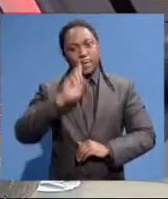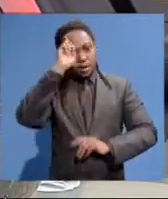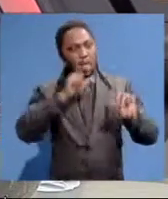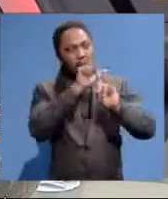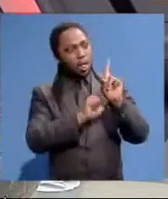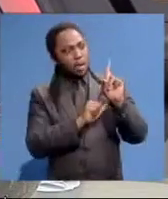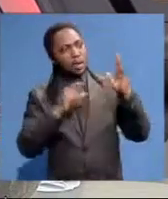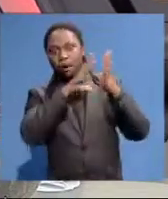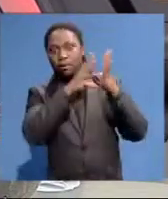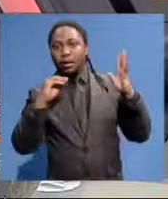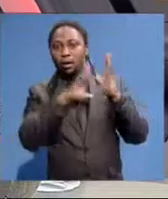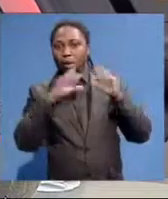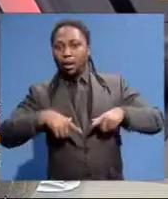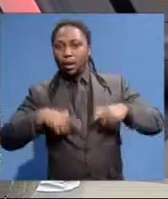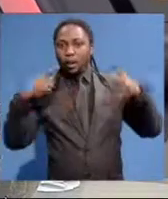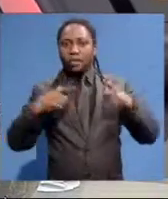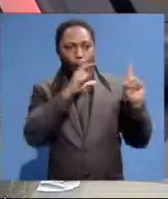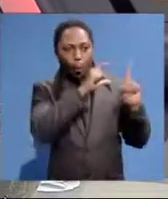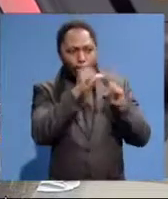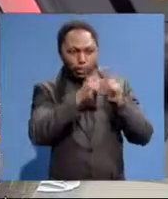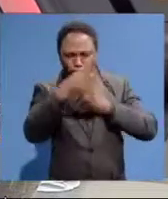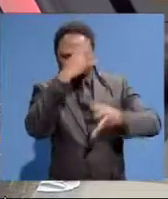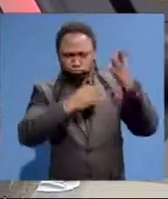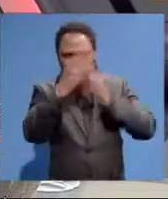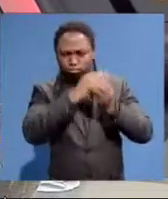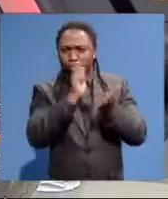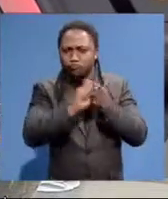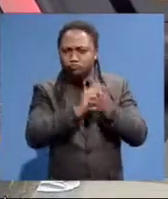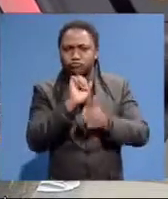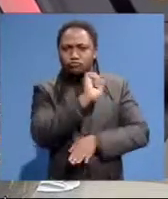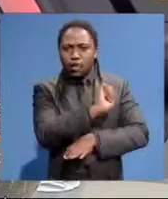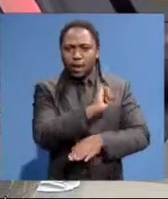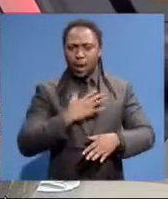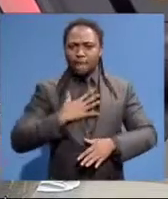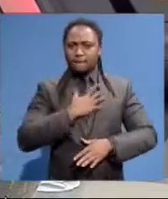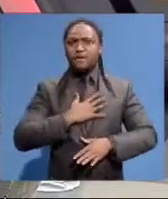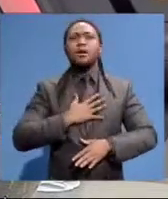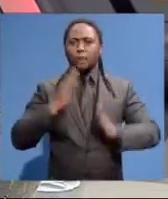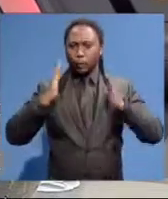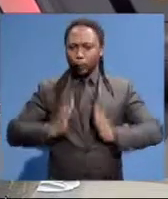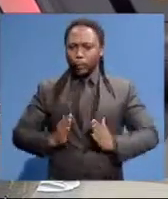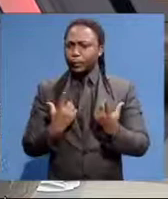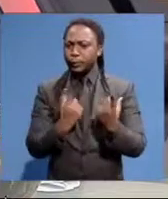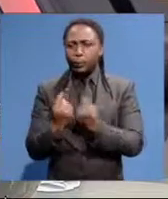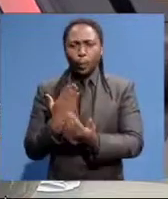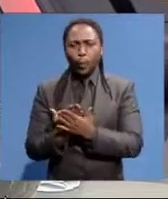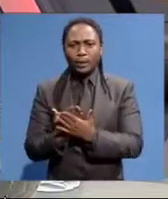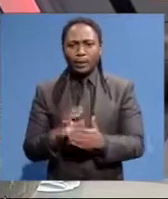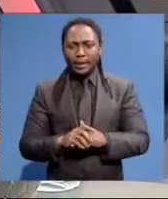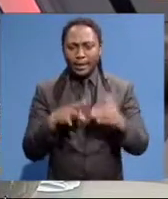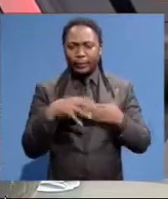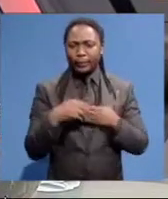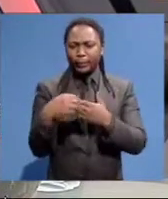Nelson Mandela's life, I studied his words and his writings. He gave me a sense of what human beings can do when they are guided